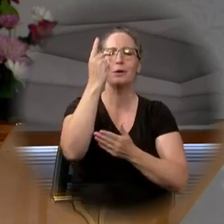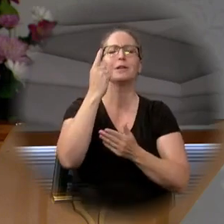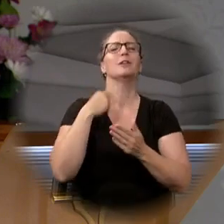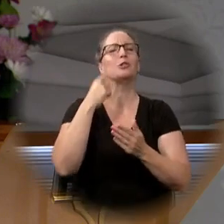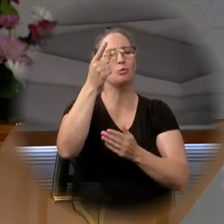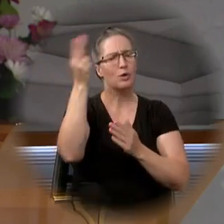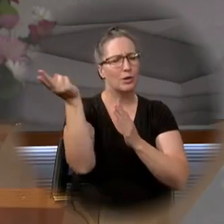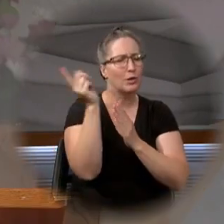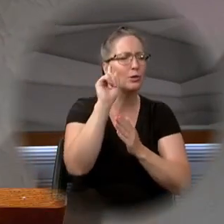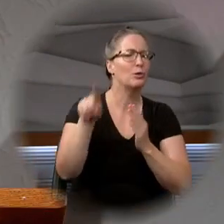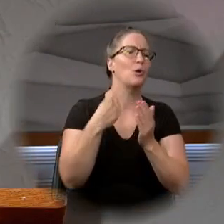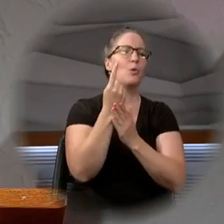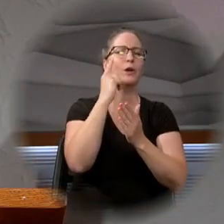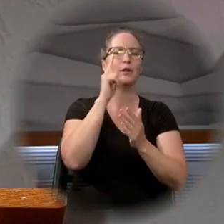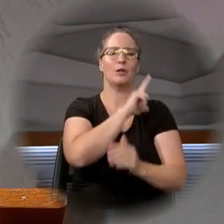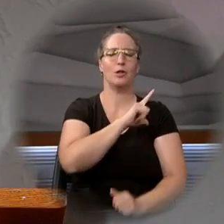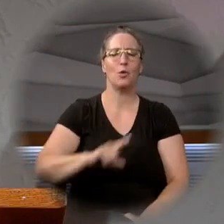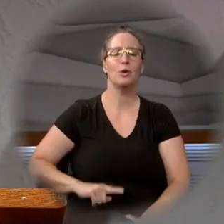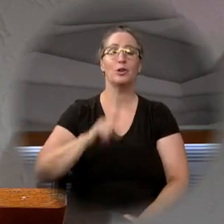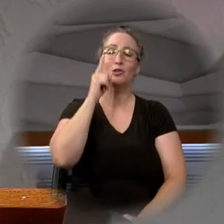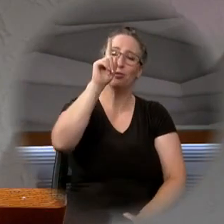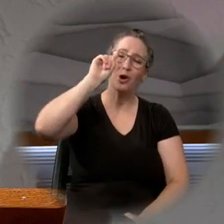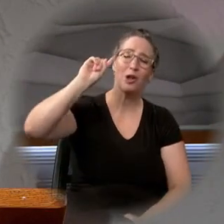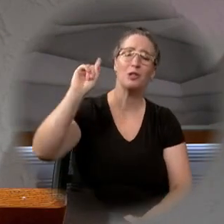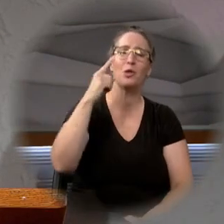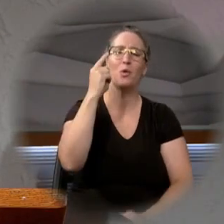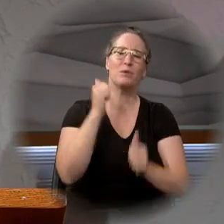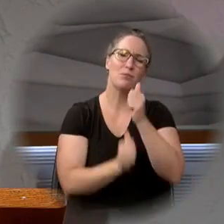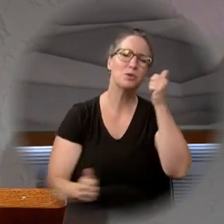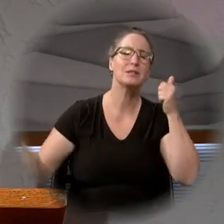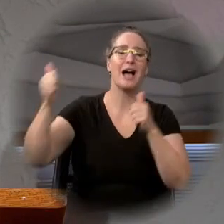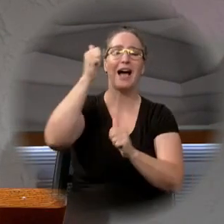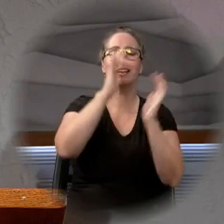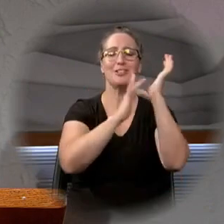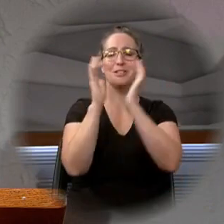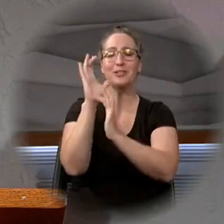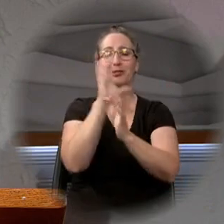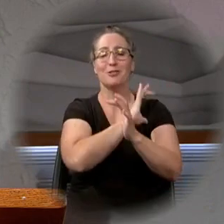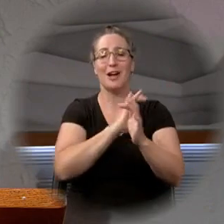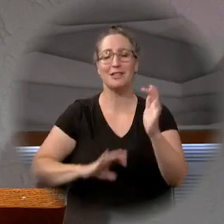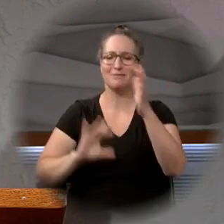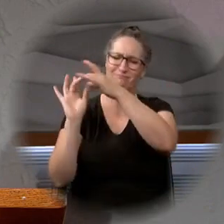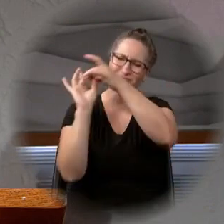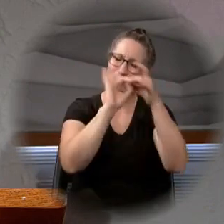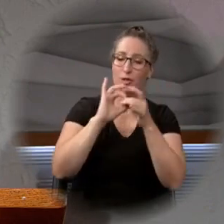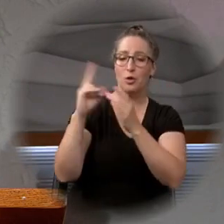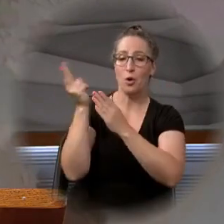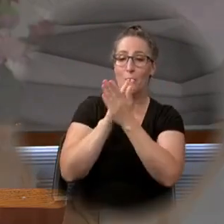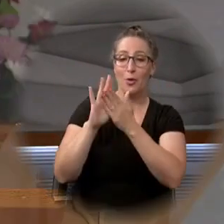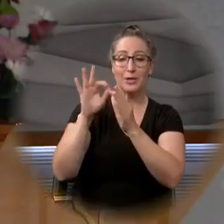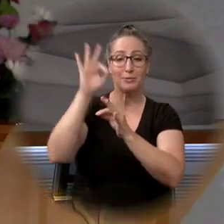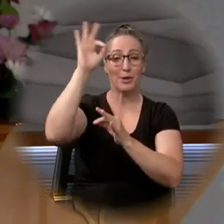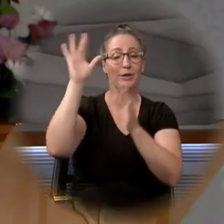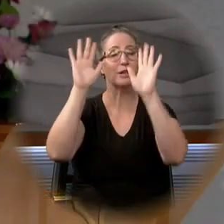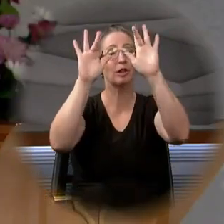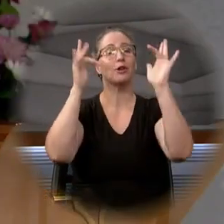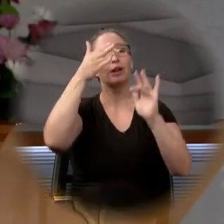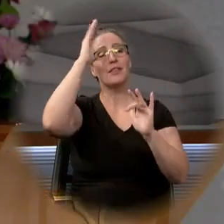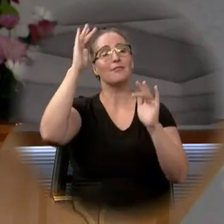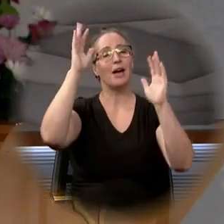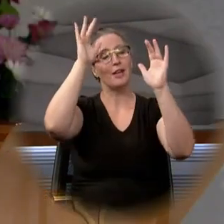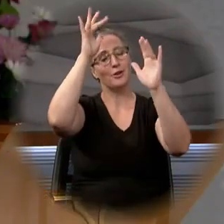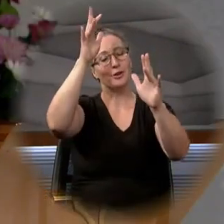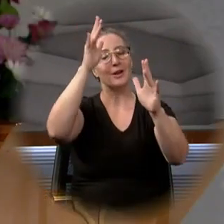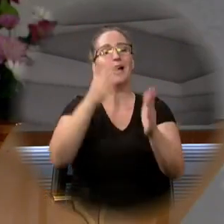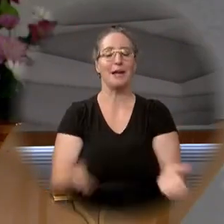You alone are the Lord. You alone are the Most High, Jesus Christ, with the Holy Spirit, in the glory of